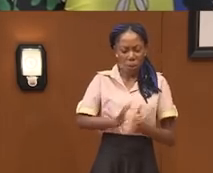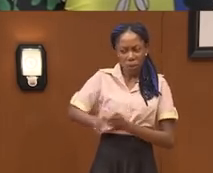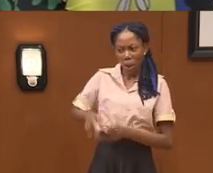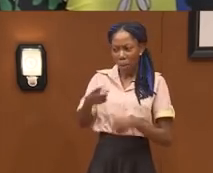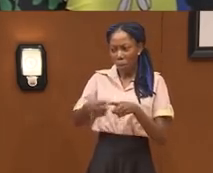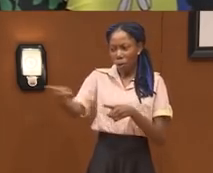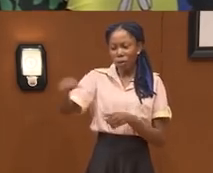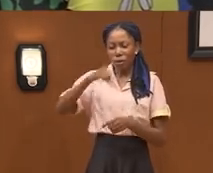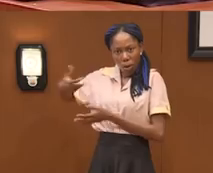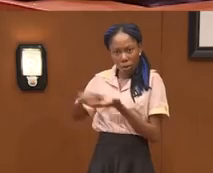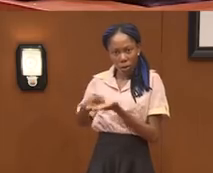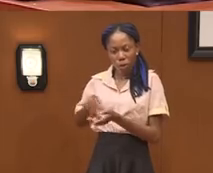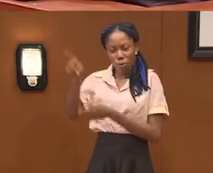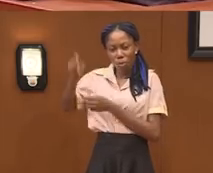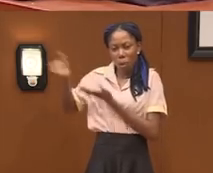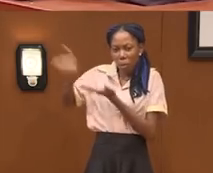you complete it?